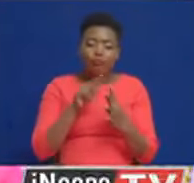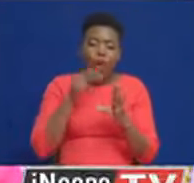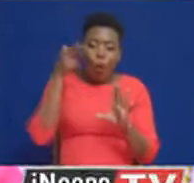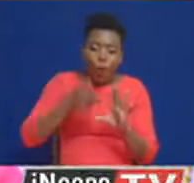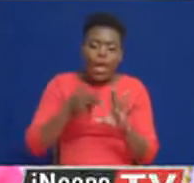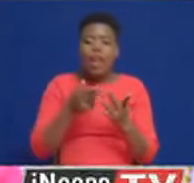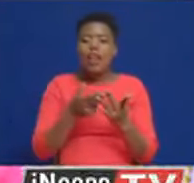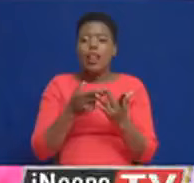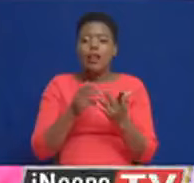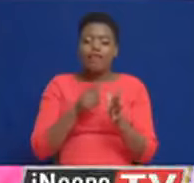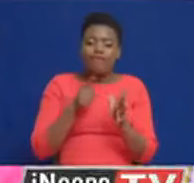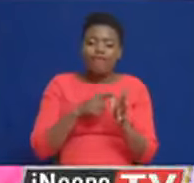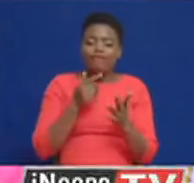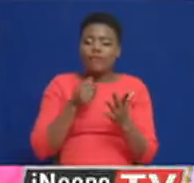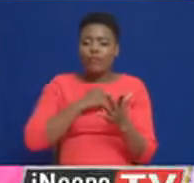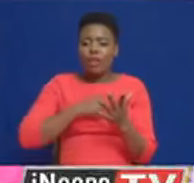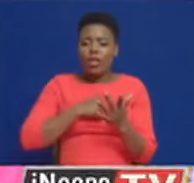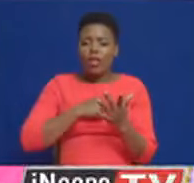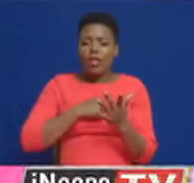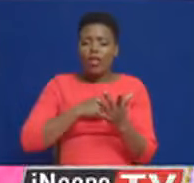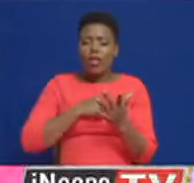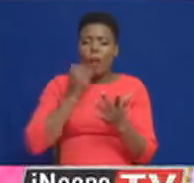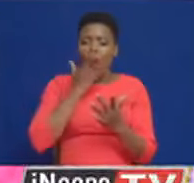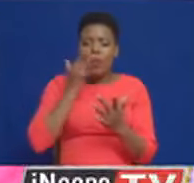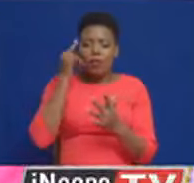increasing the cost of living and reducing their